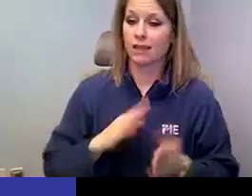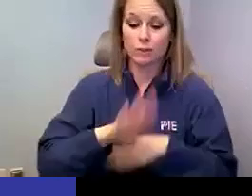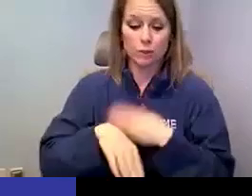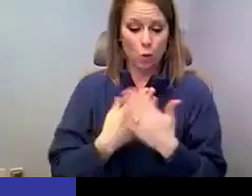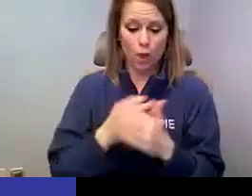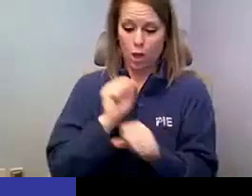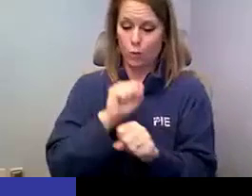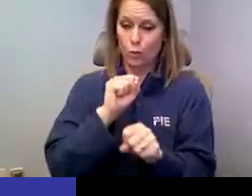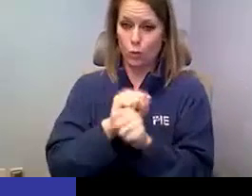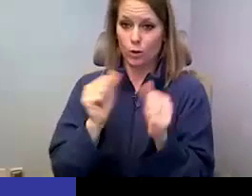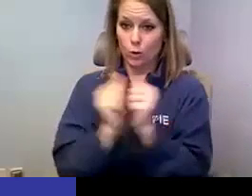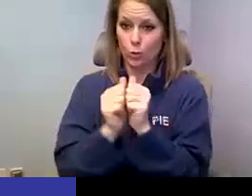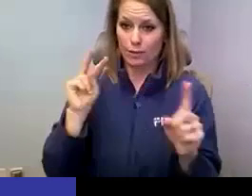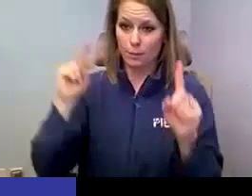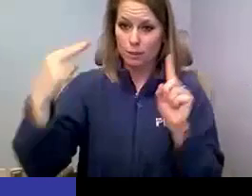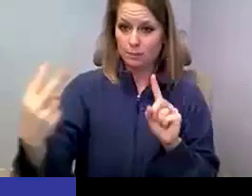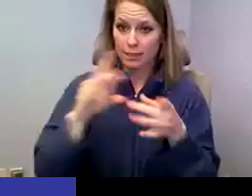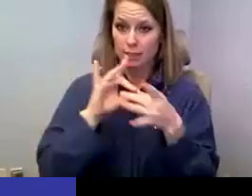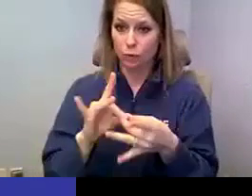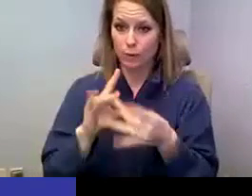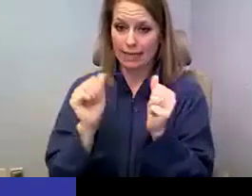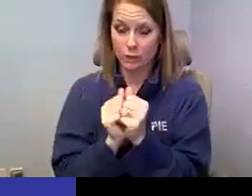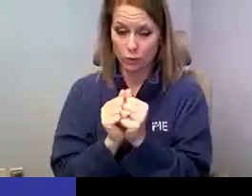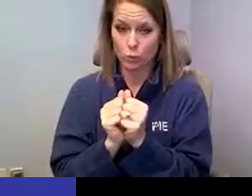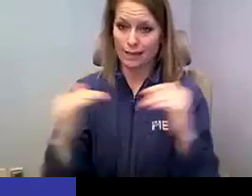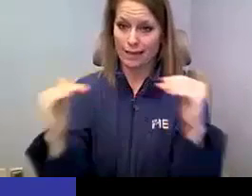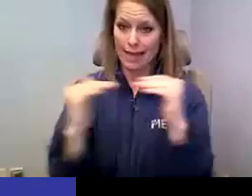includes how we identify students with disabilities.